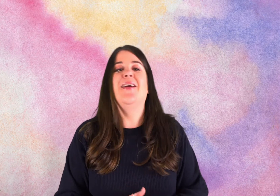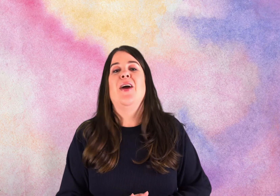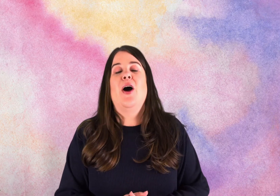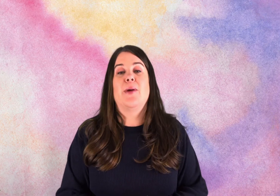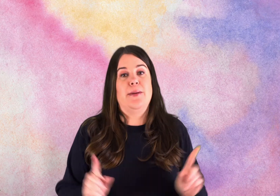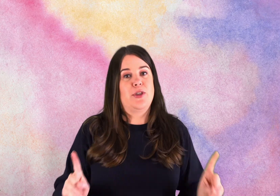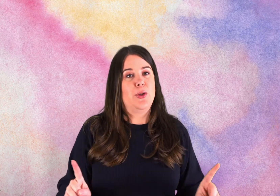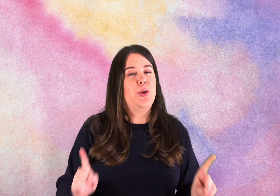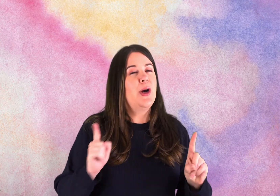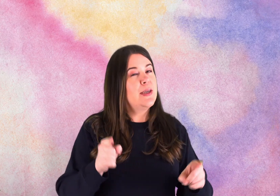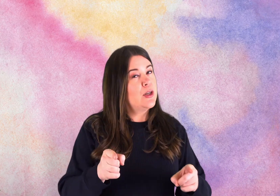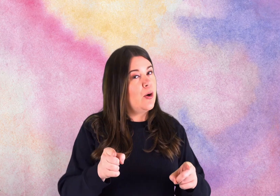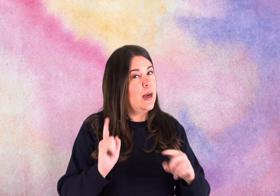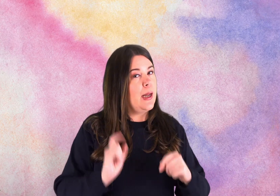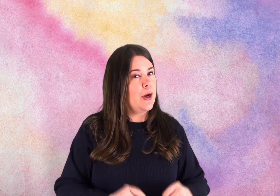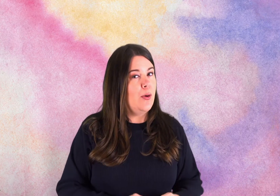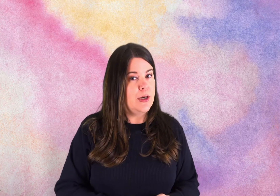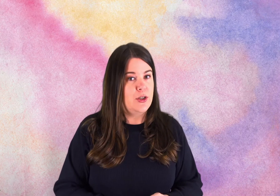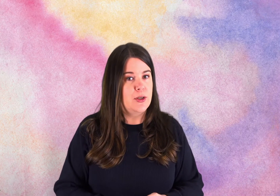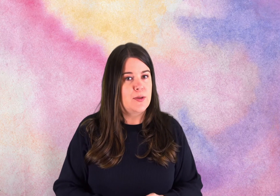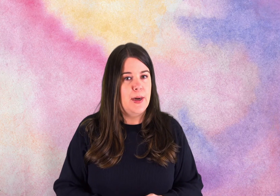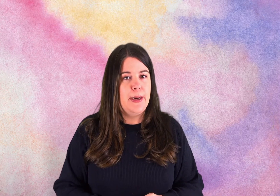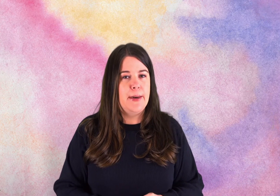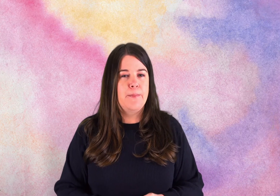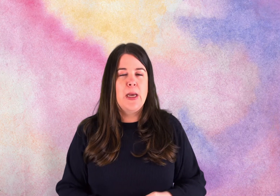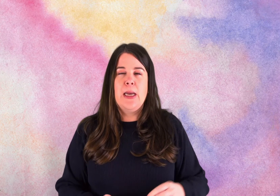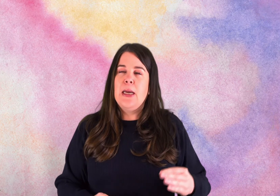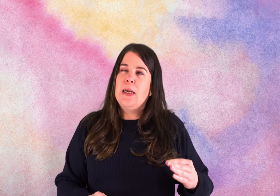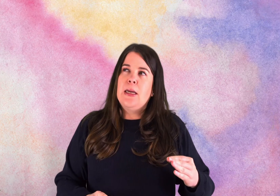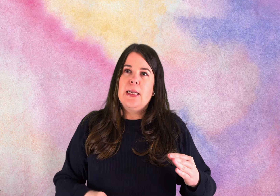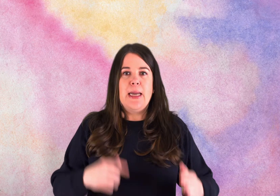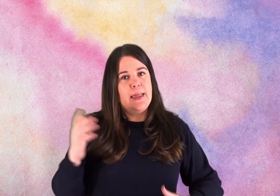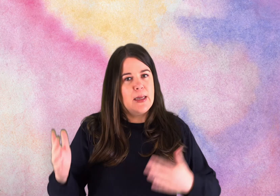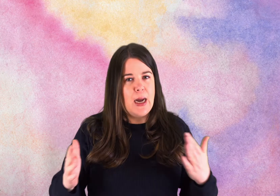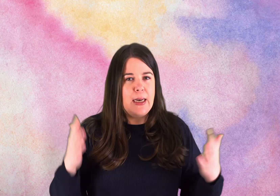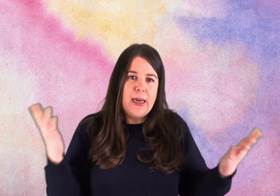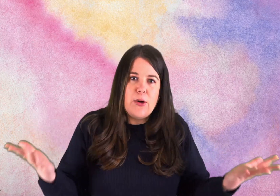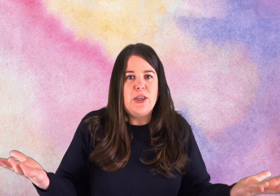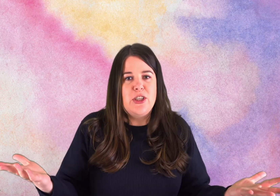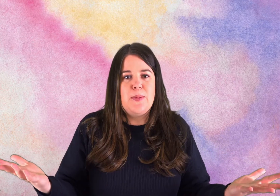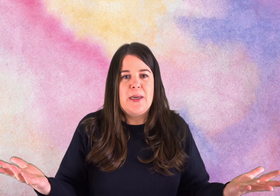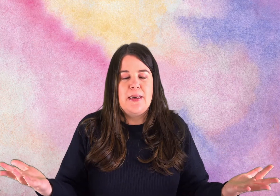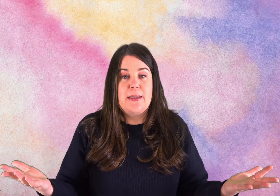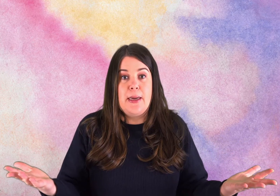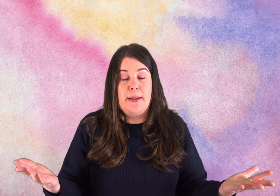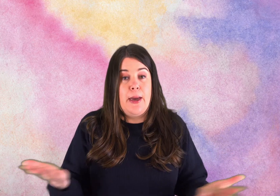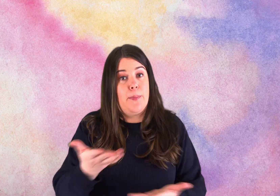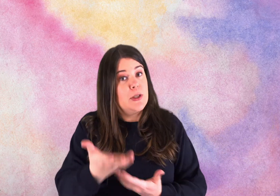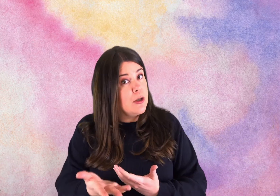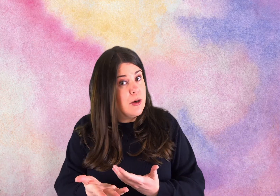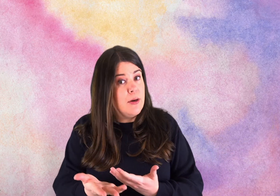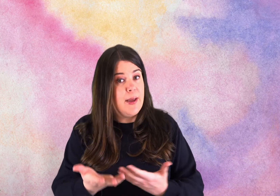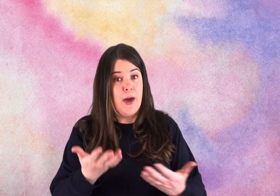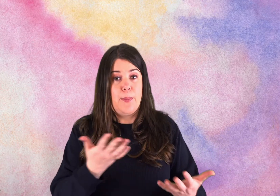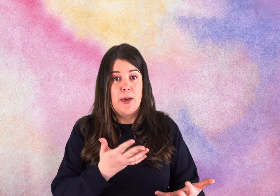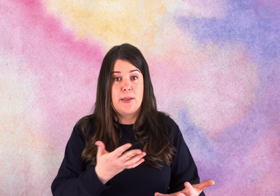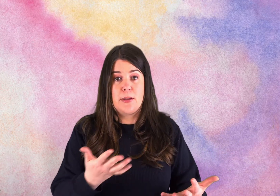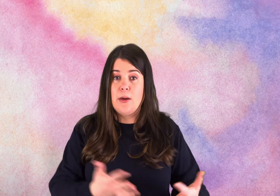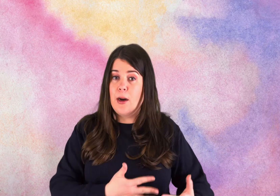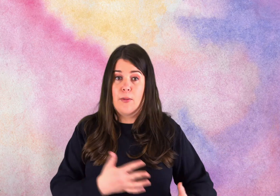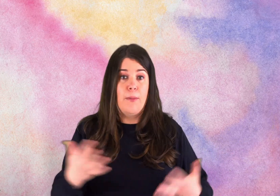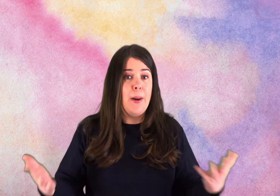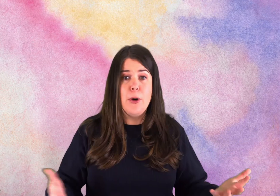great. All right. So you guys know I like questions, right? And I like questions because they help us learn. They help